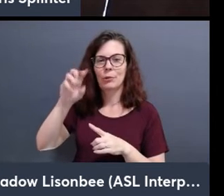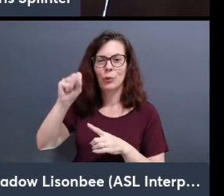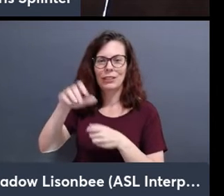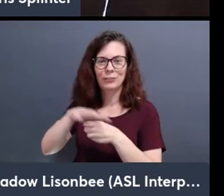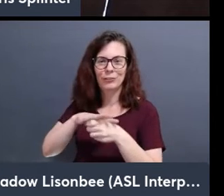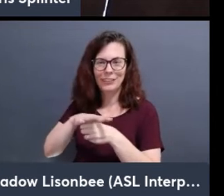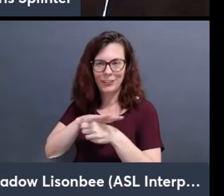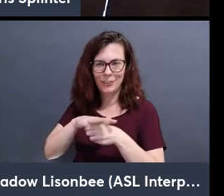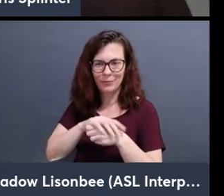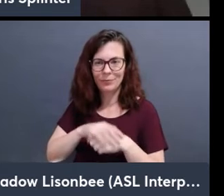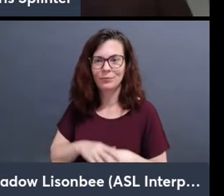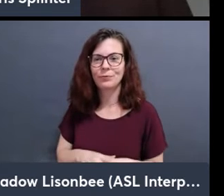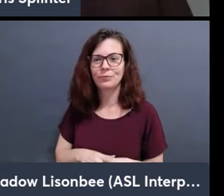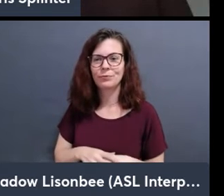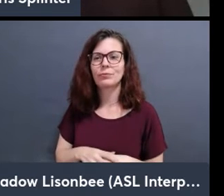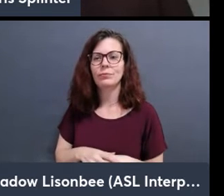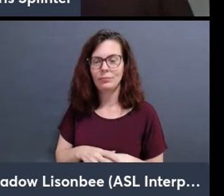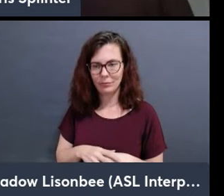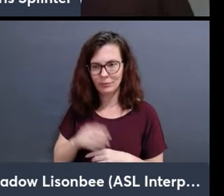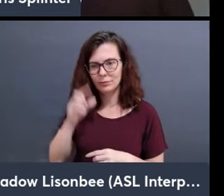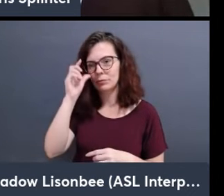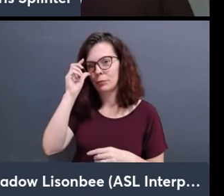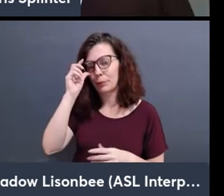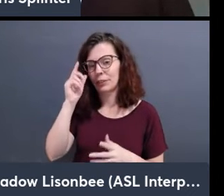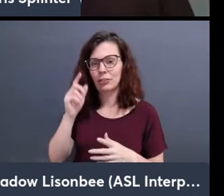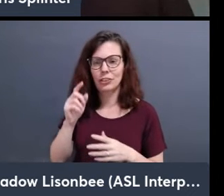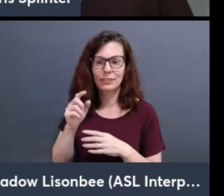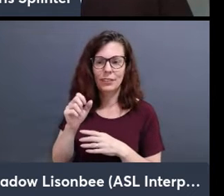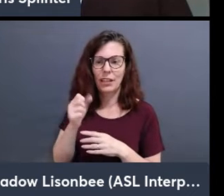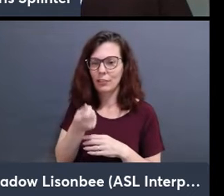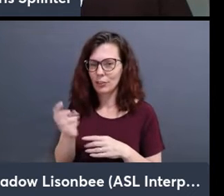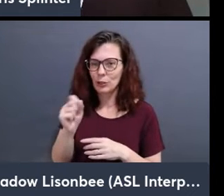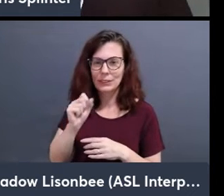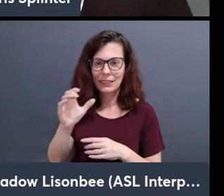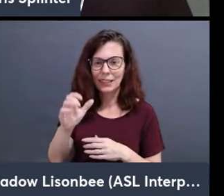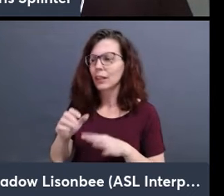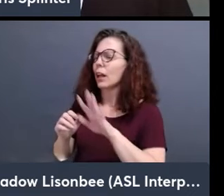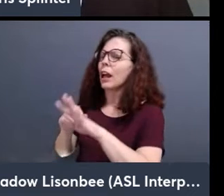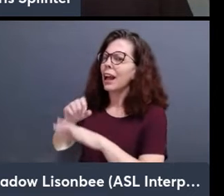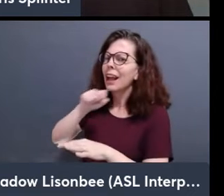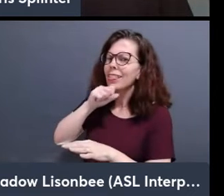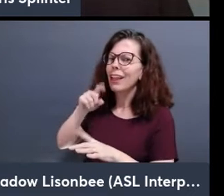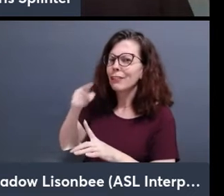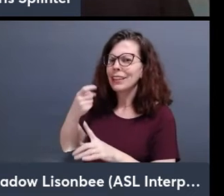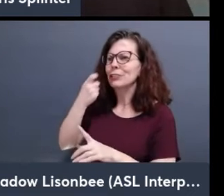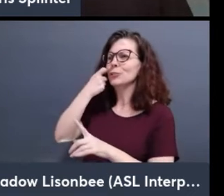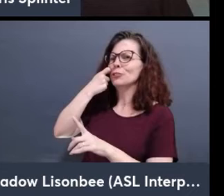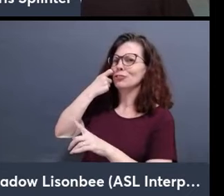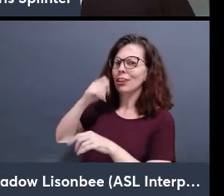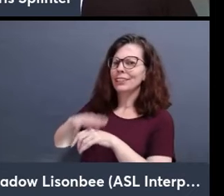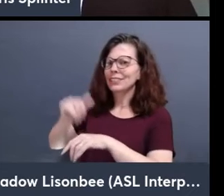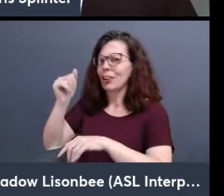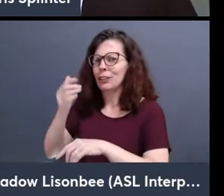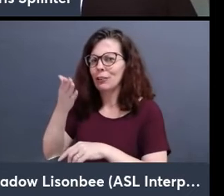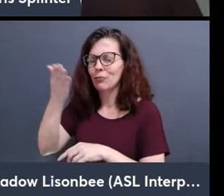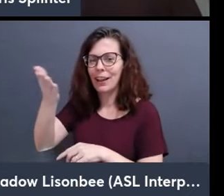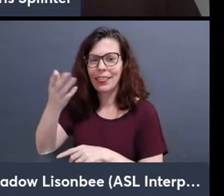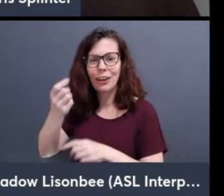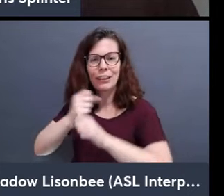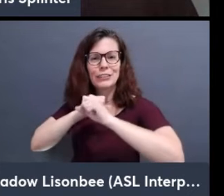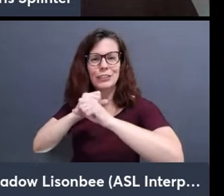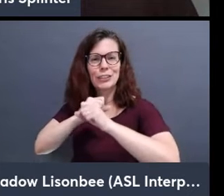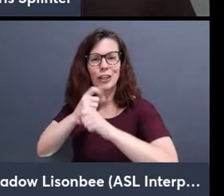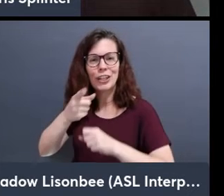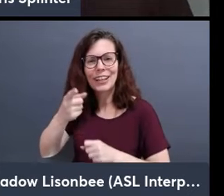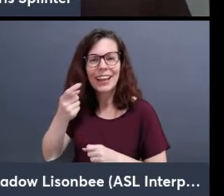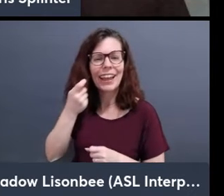region. And this takes just a couple seconds. I love that you just called out in that, like this, a bit of security. You gave a